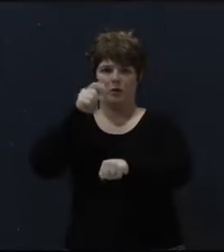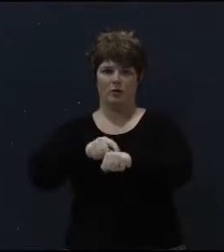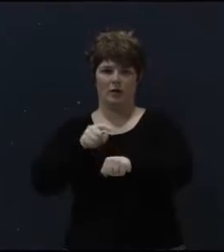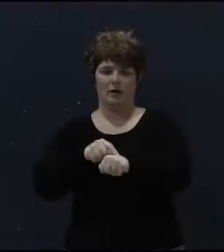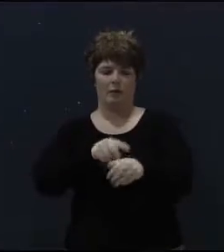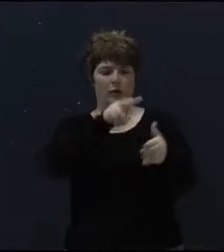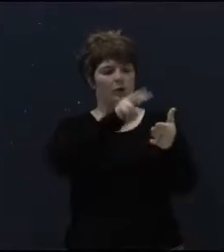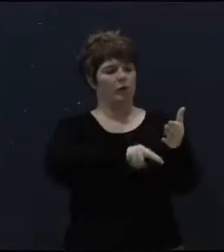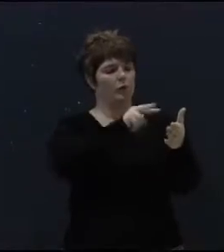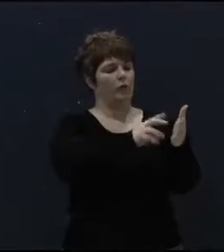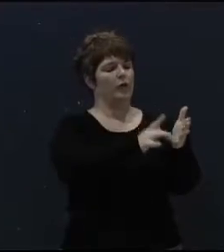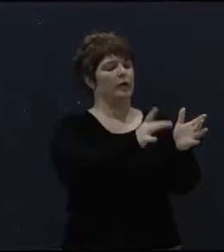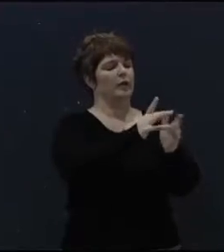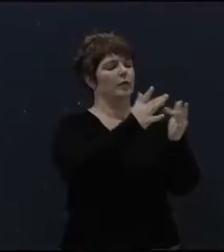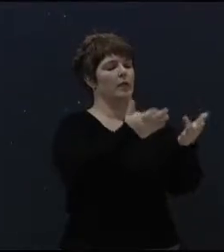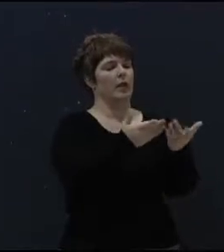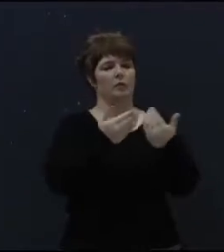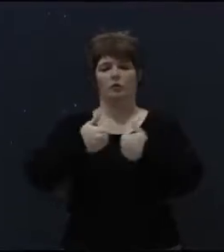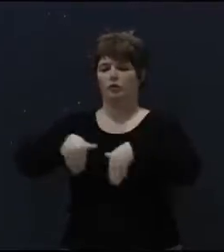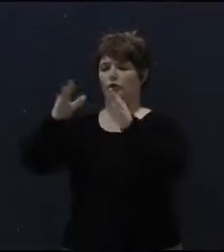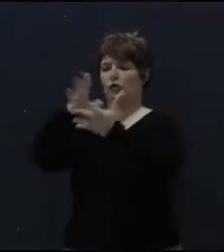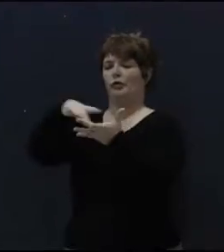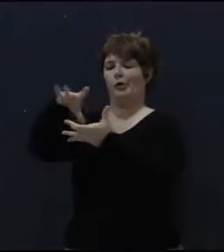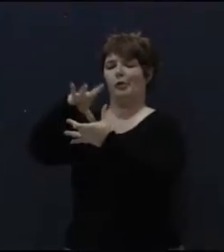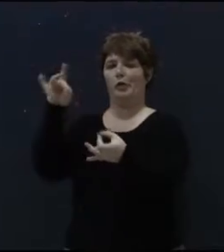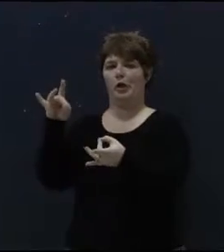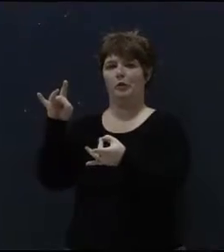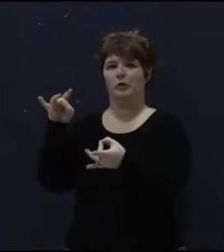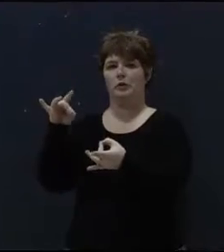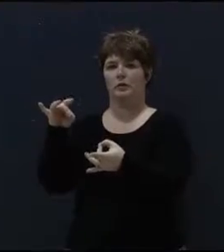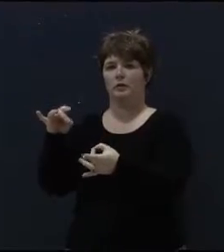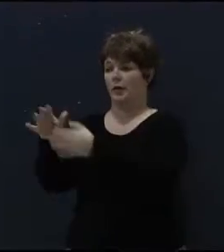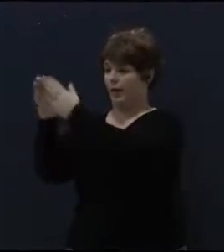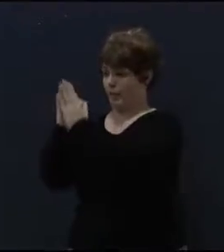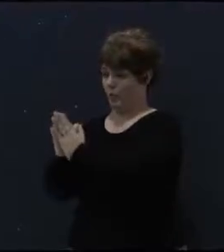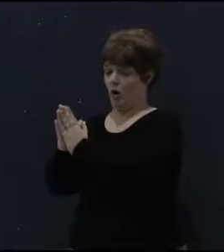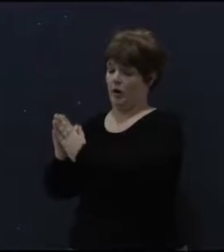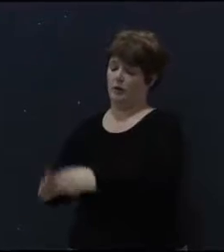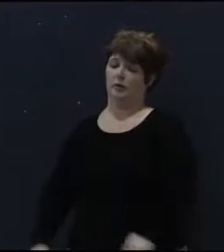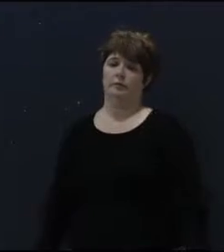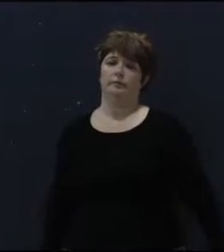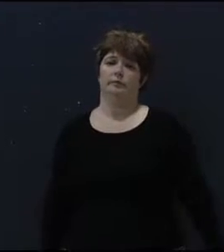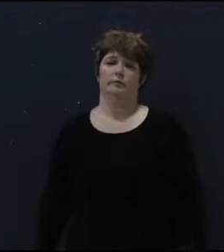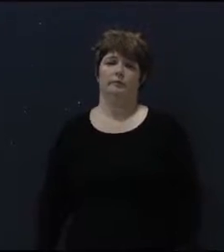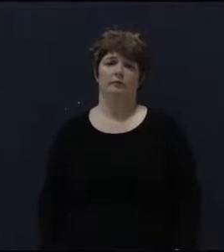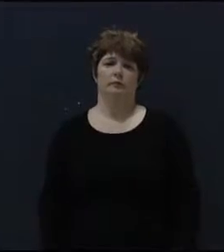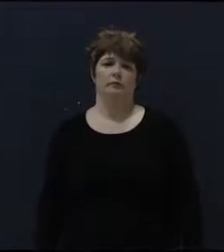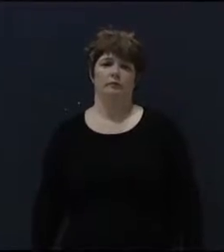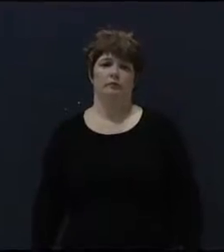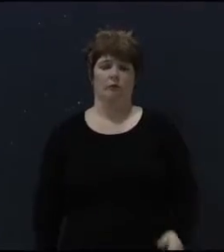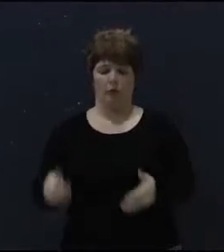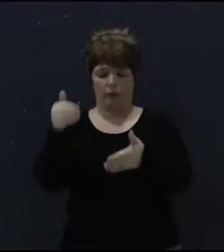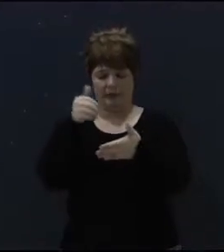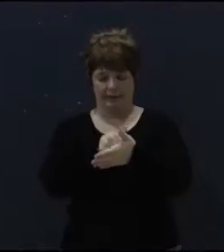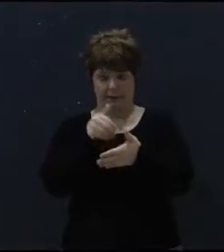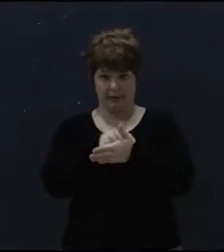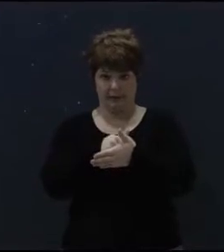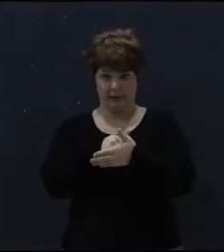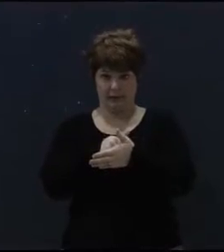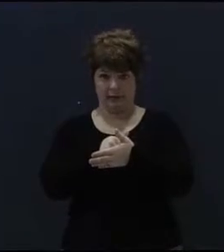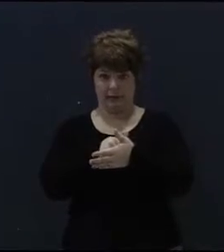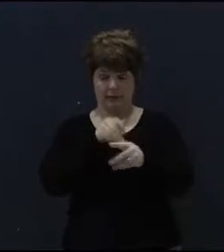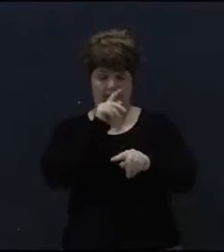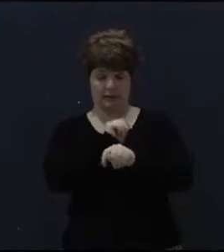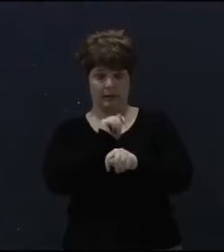Bible, surrender the Holy Ghost, and pray. You know what was in that